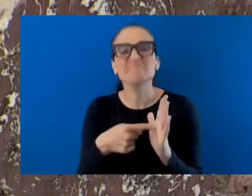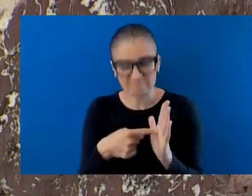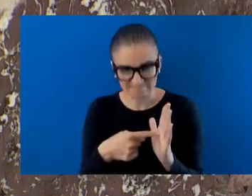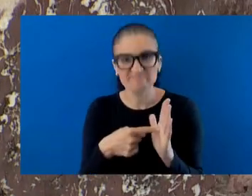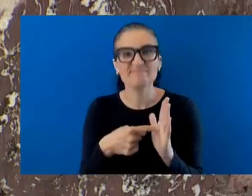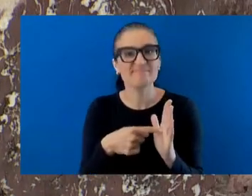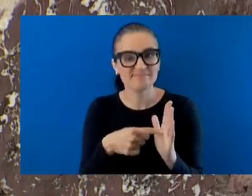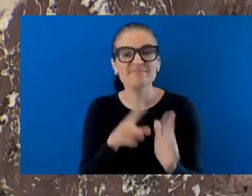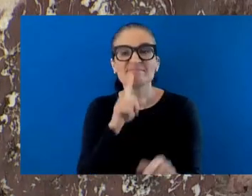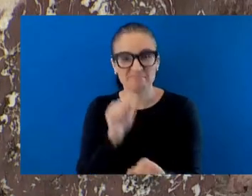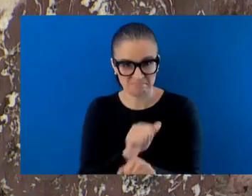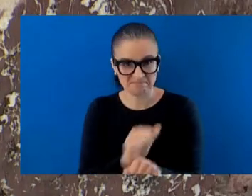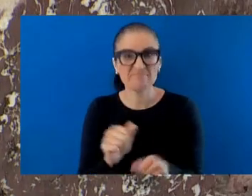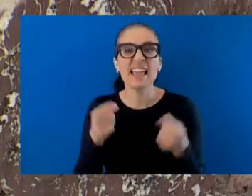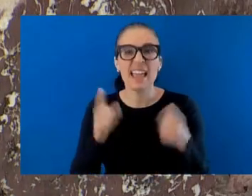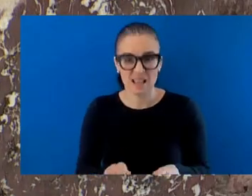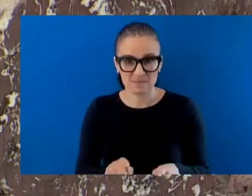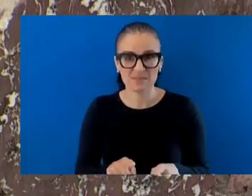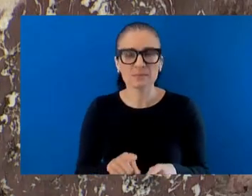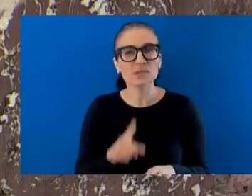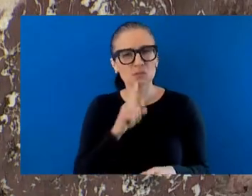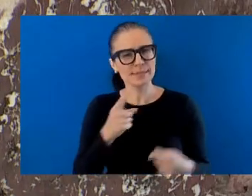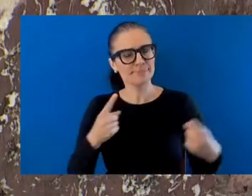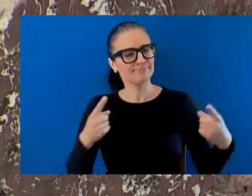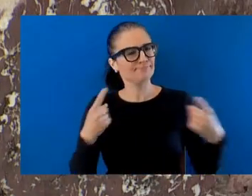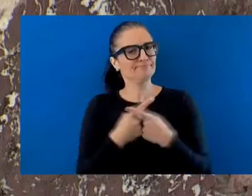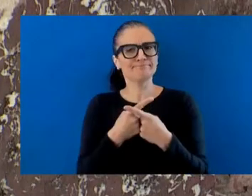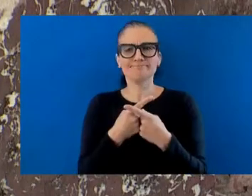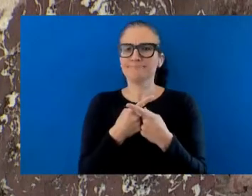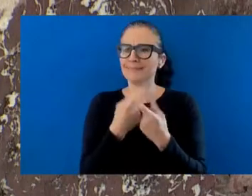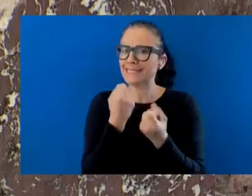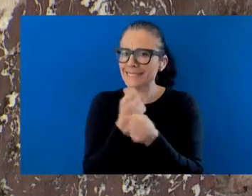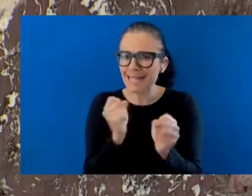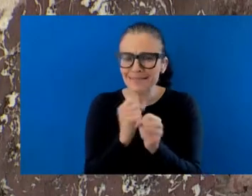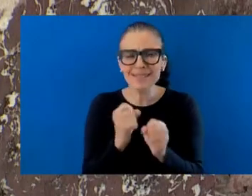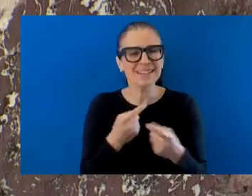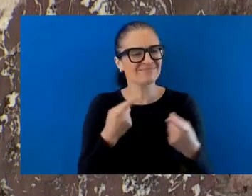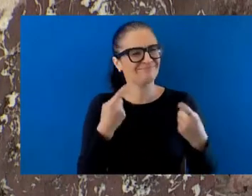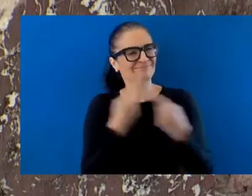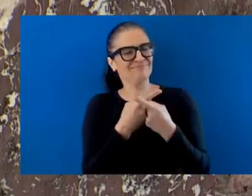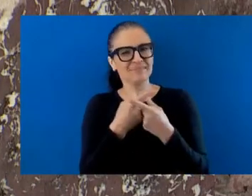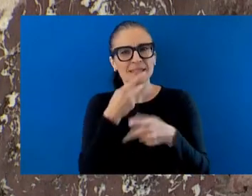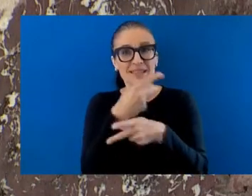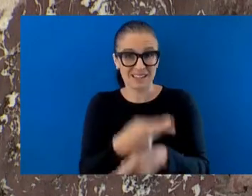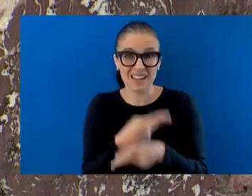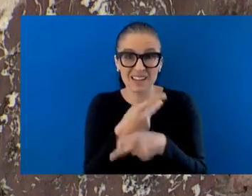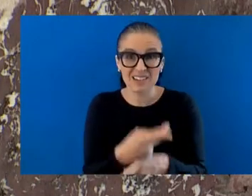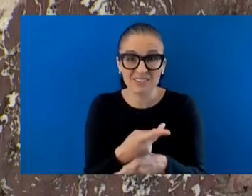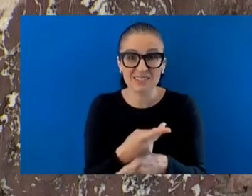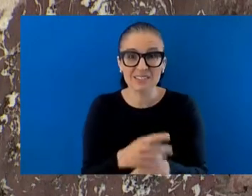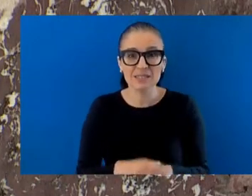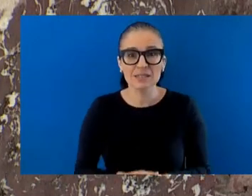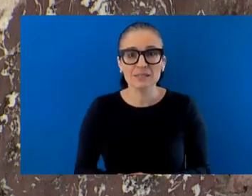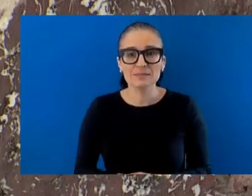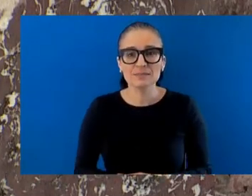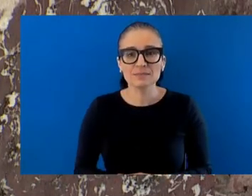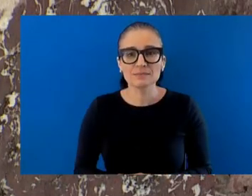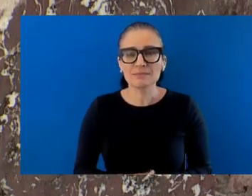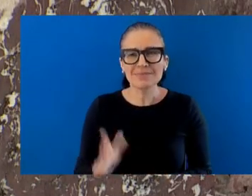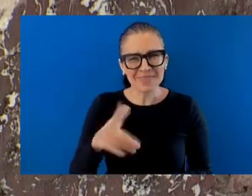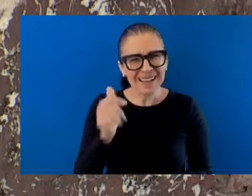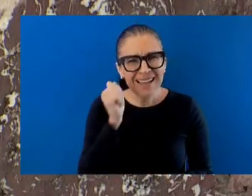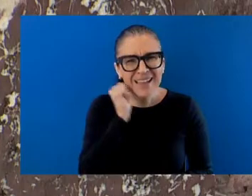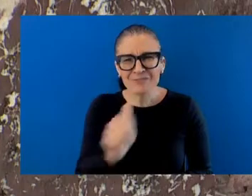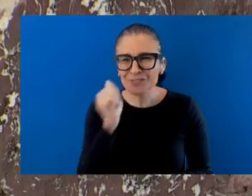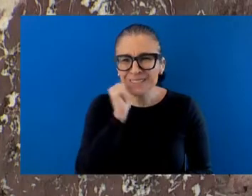compromising safety and care. Nurses face a daily reality of drug-fueled violence, from having drug